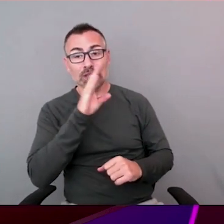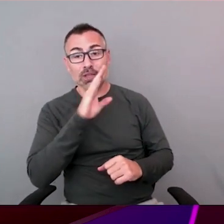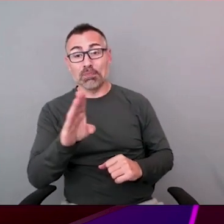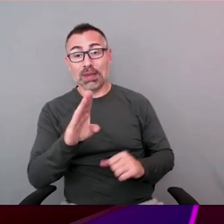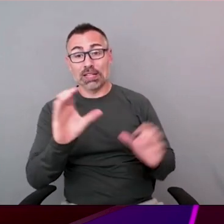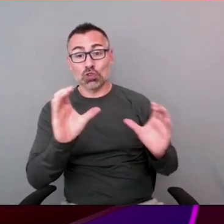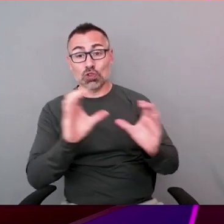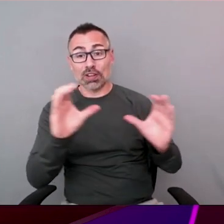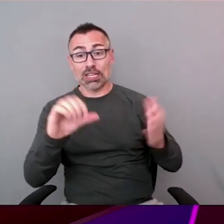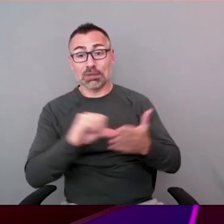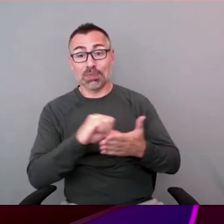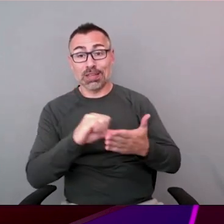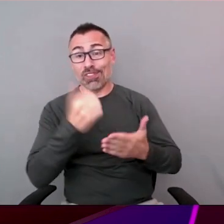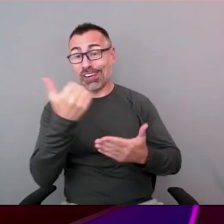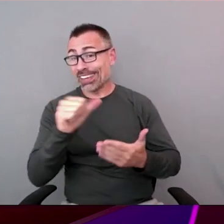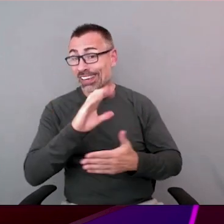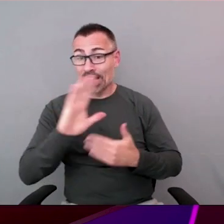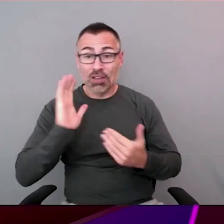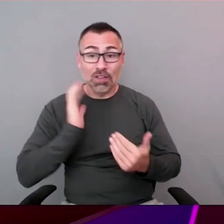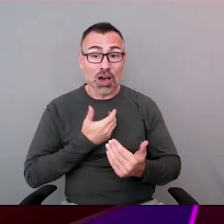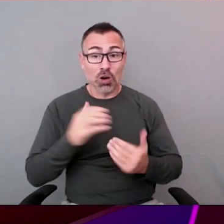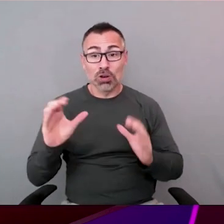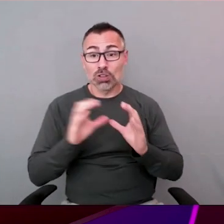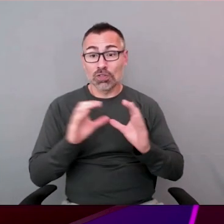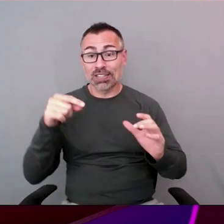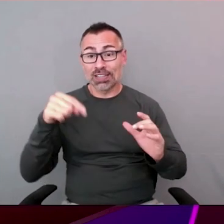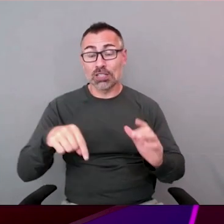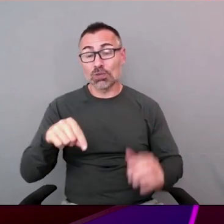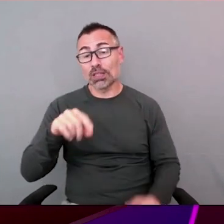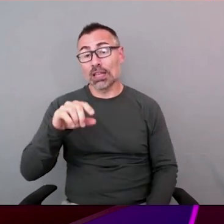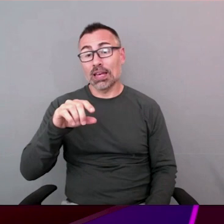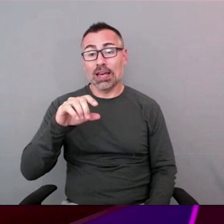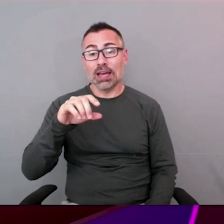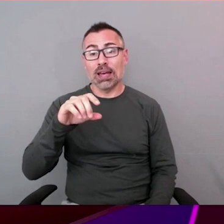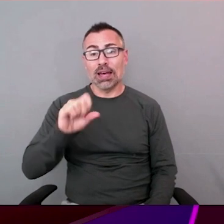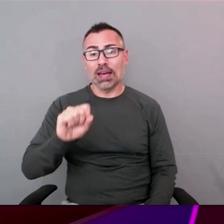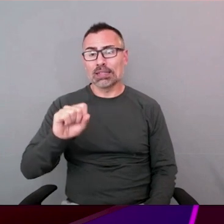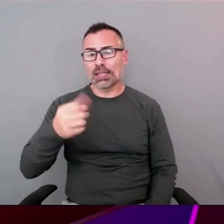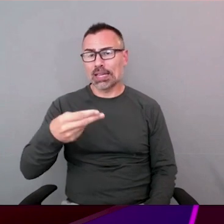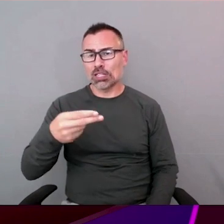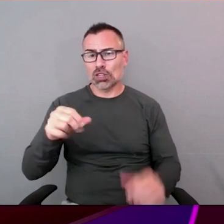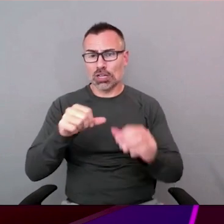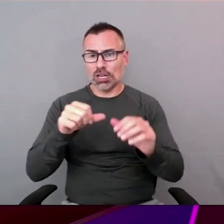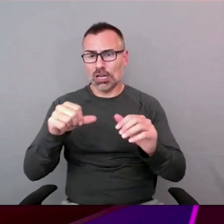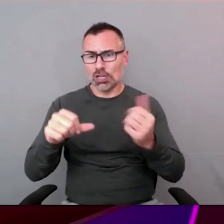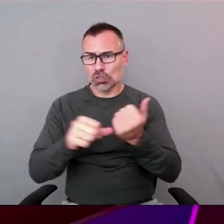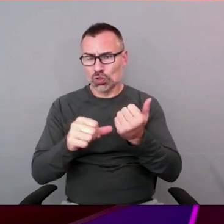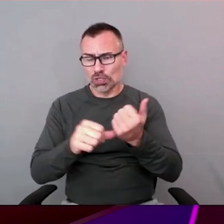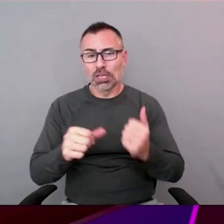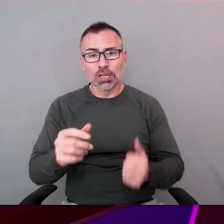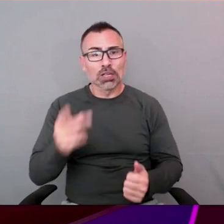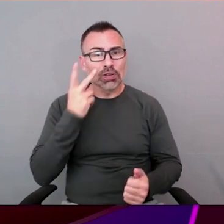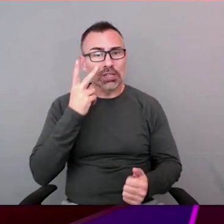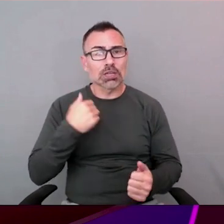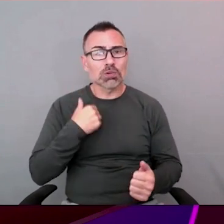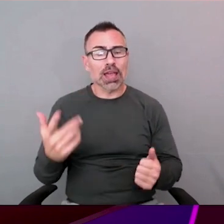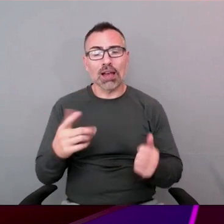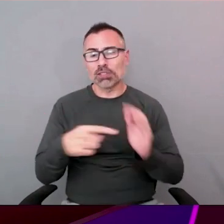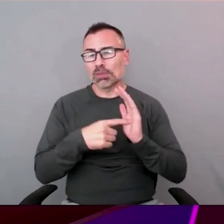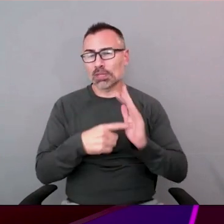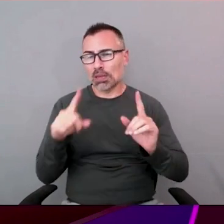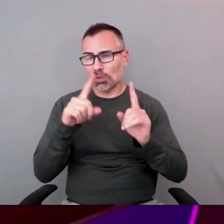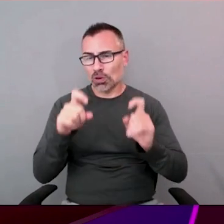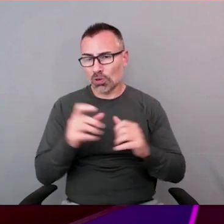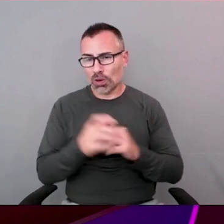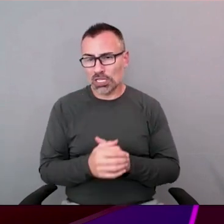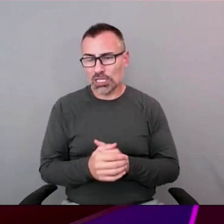page for any of our certifications, in this case the SA Associate, you'll see we've got some example questions here as well as our exam guide. We'll get to the exam guide in a sec,